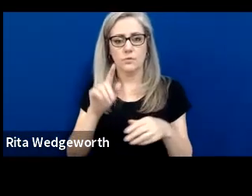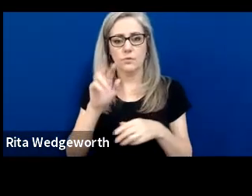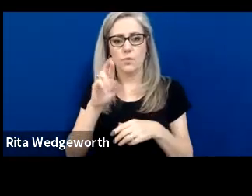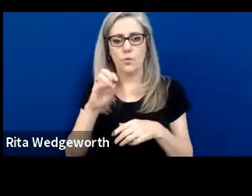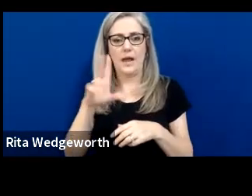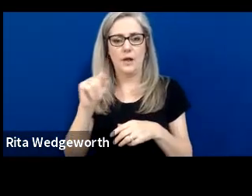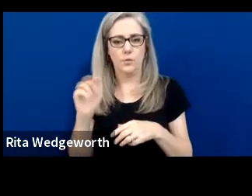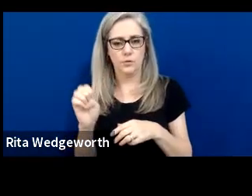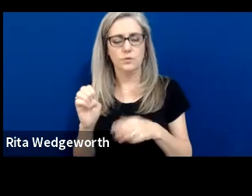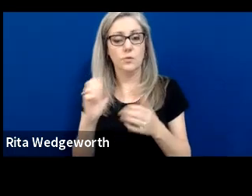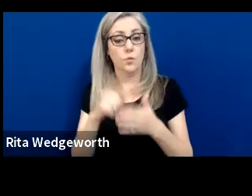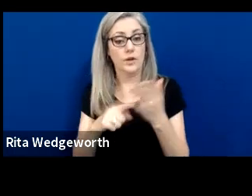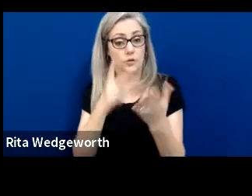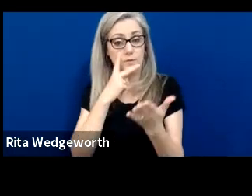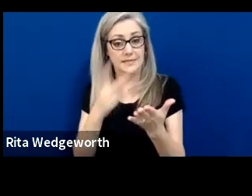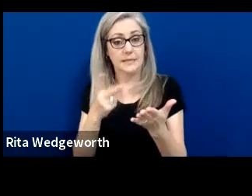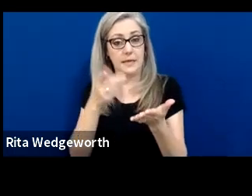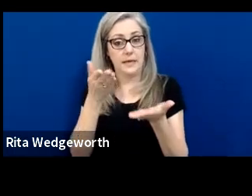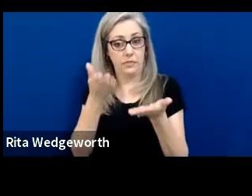seeing there is an actual